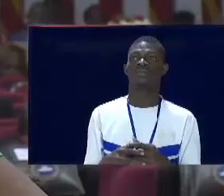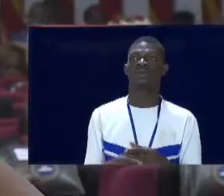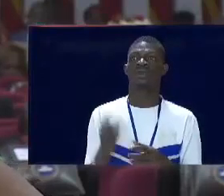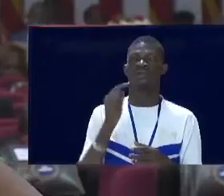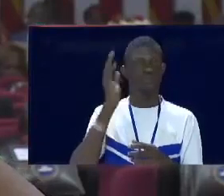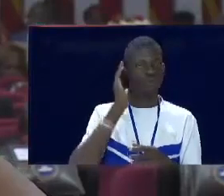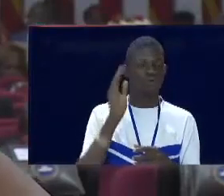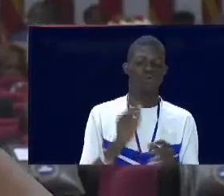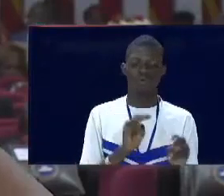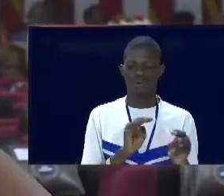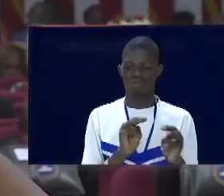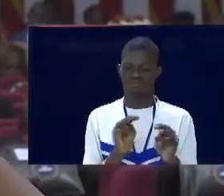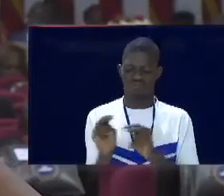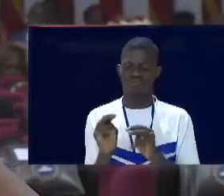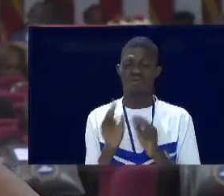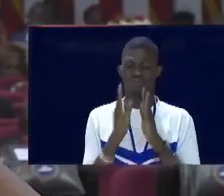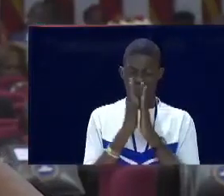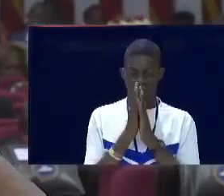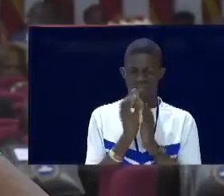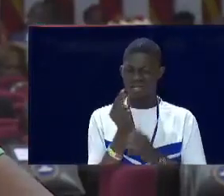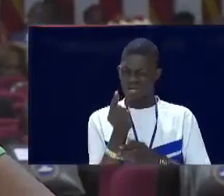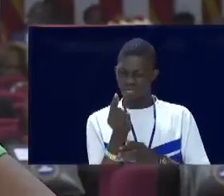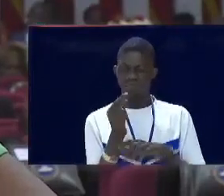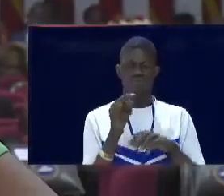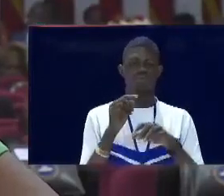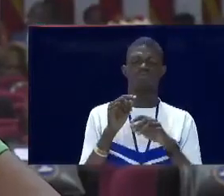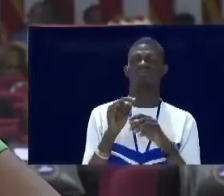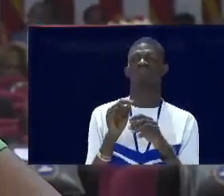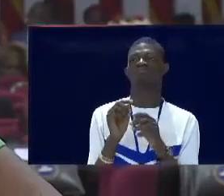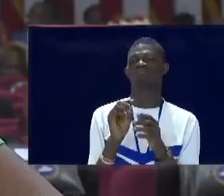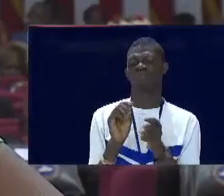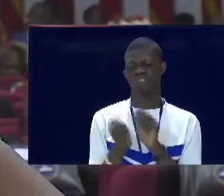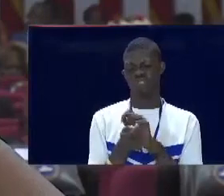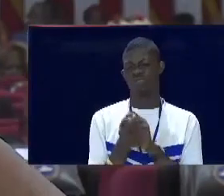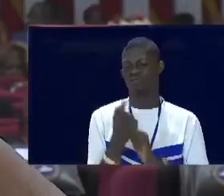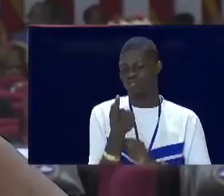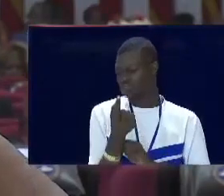shift your prayer just a little bit and